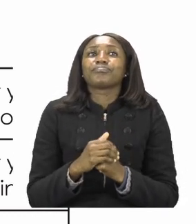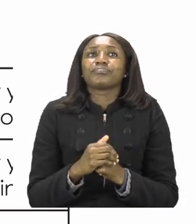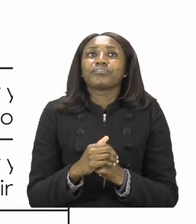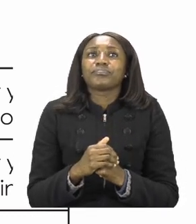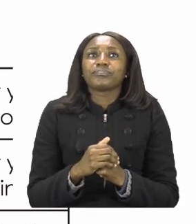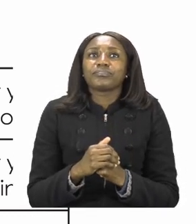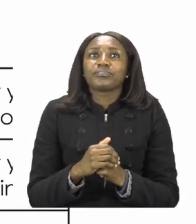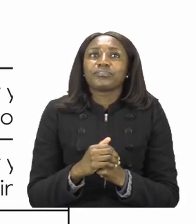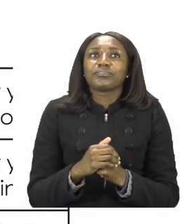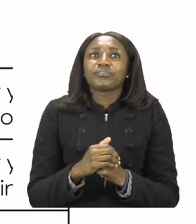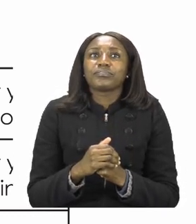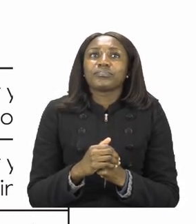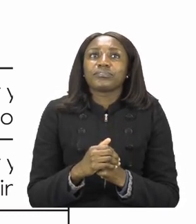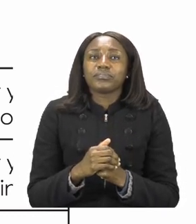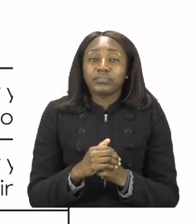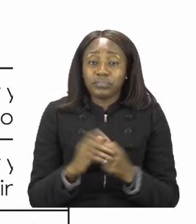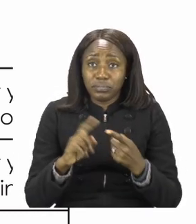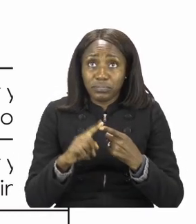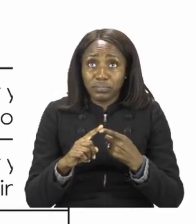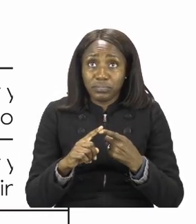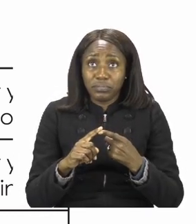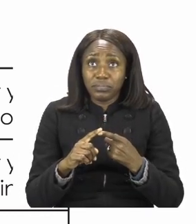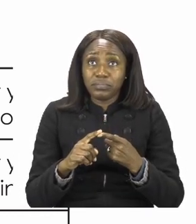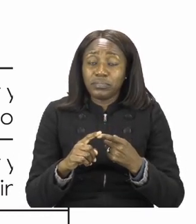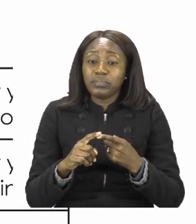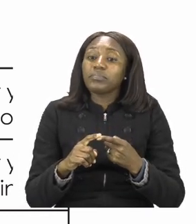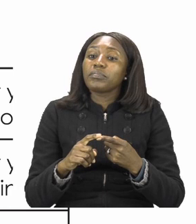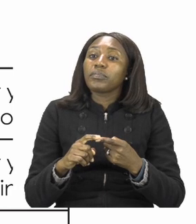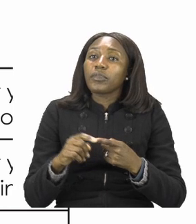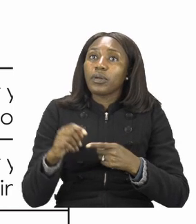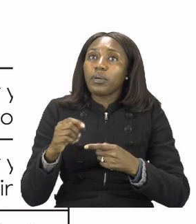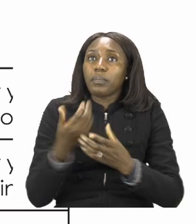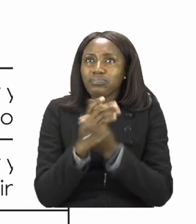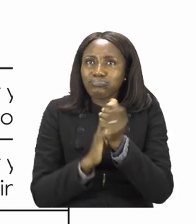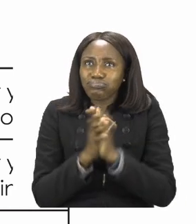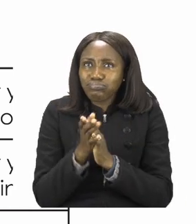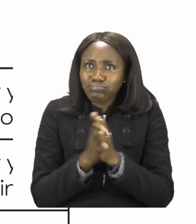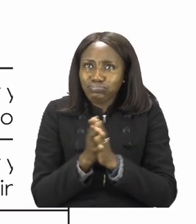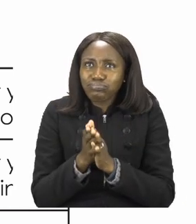Wash your hands before you start cooking.